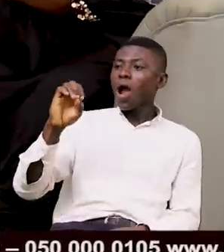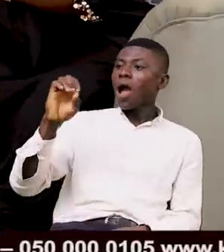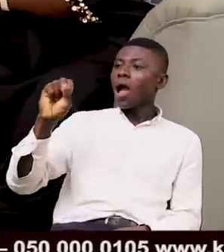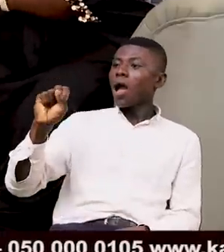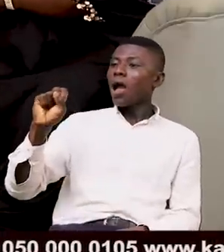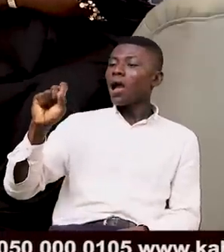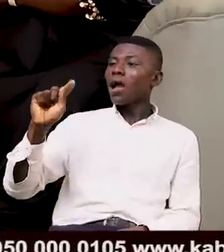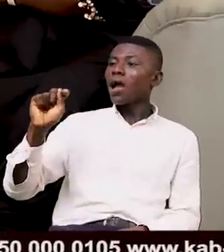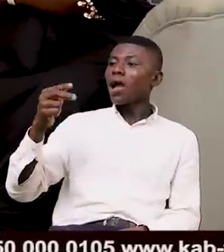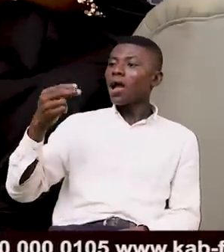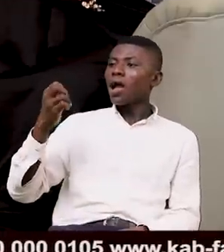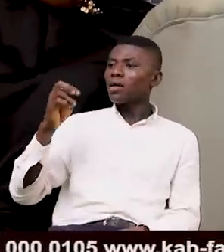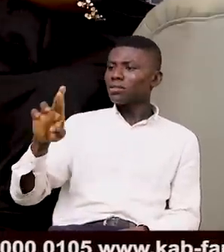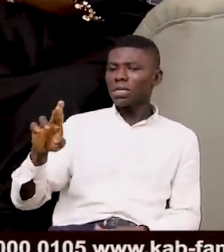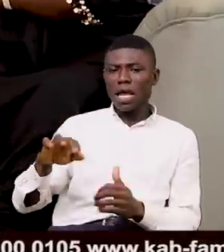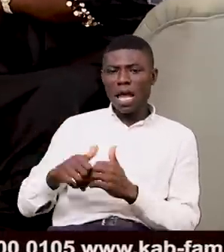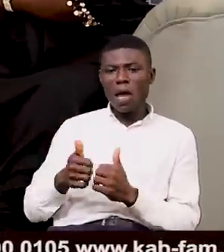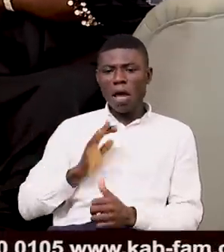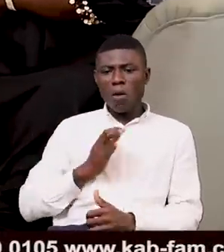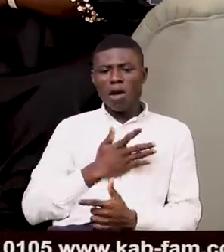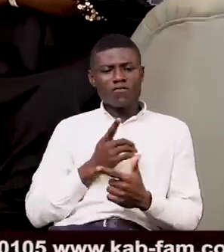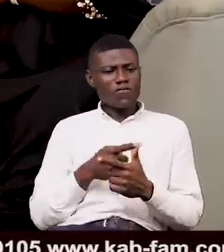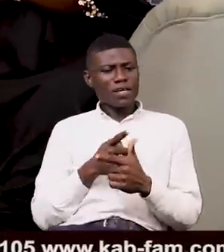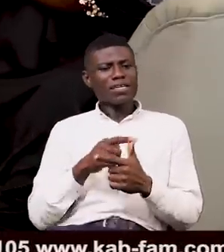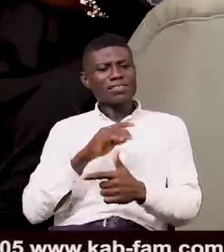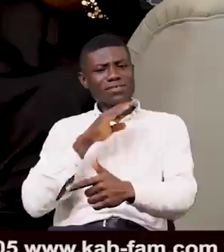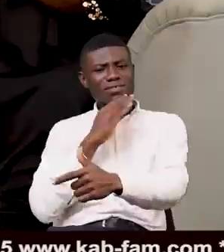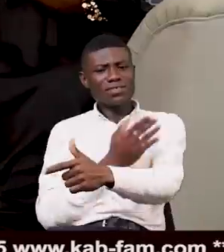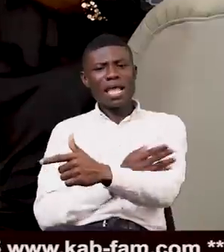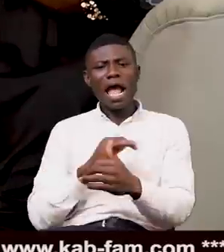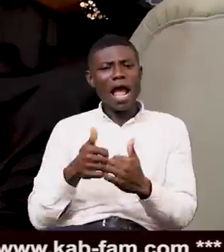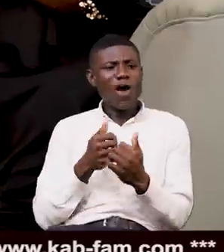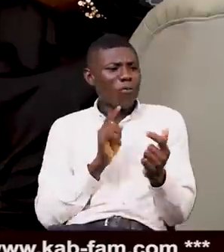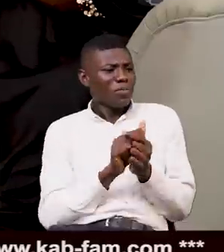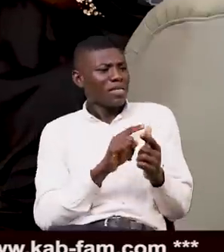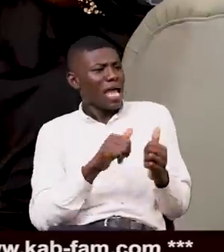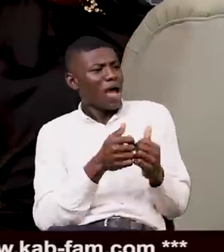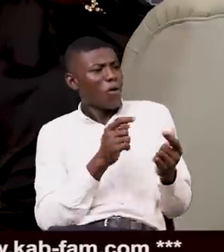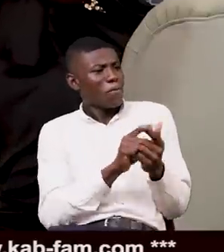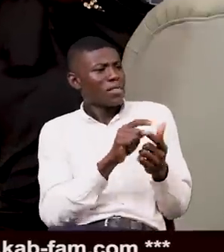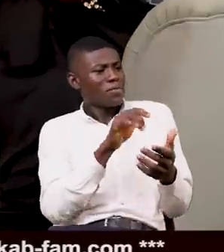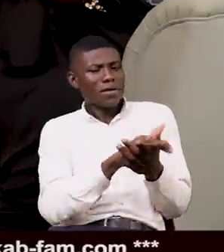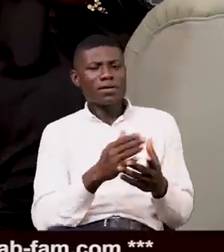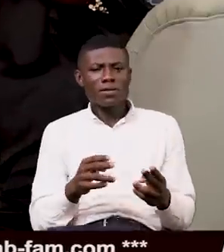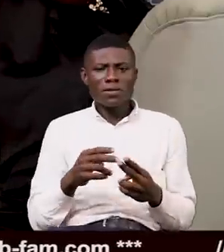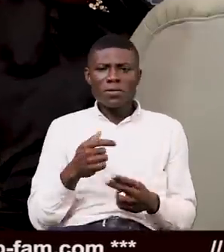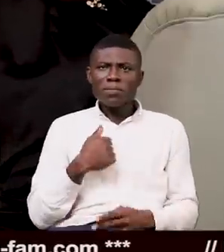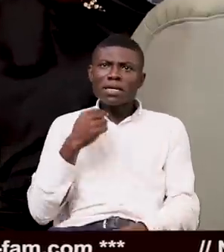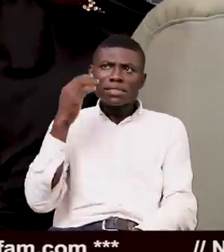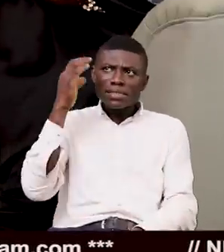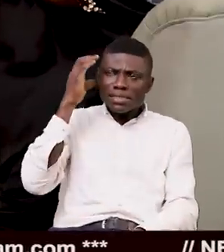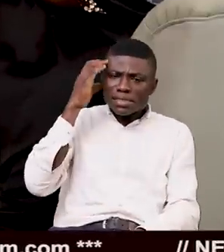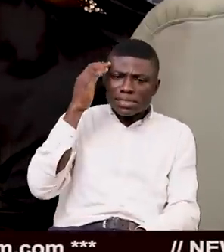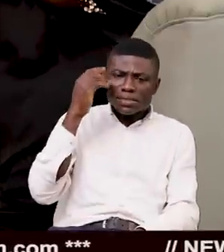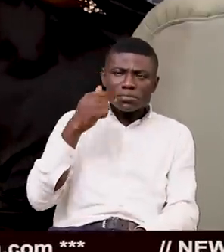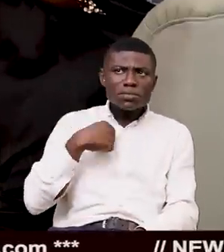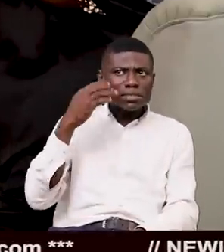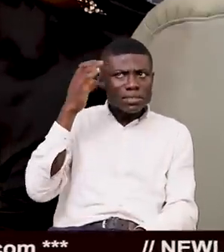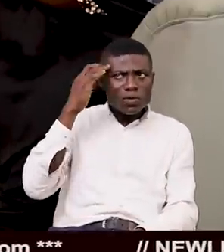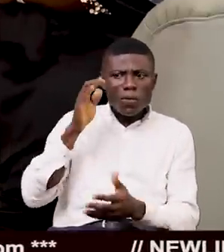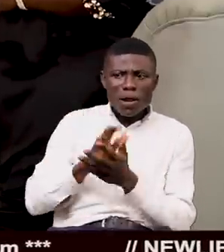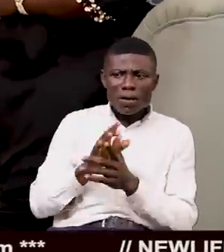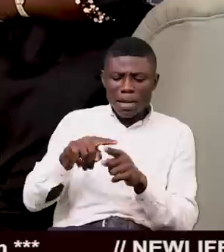because our piesie yes yen piesie and but say piesie aware me le aware wan frame